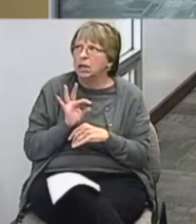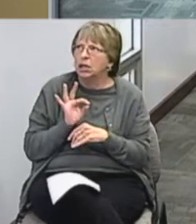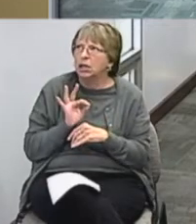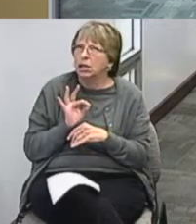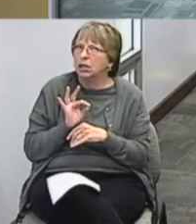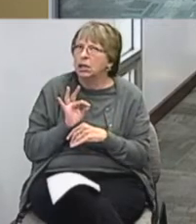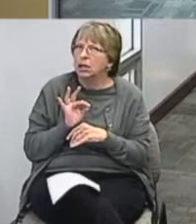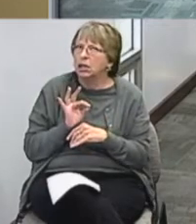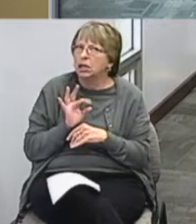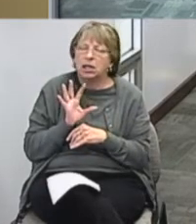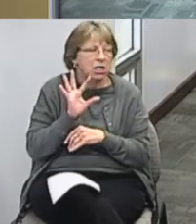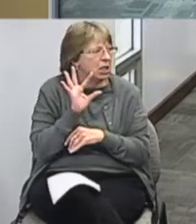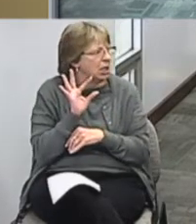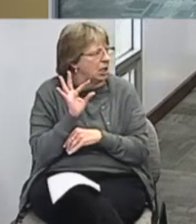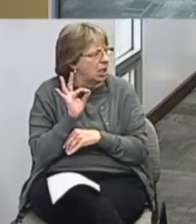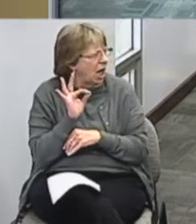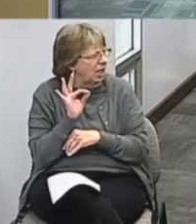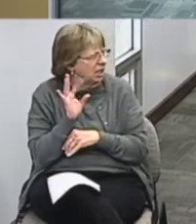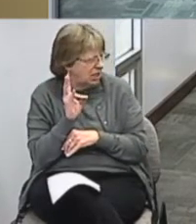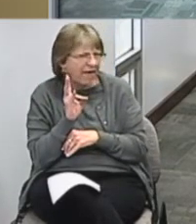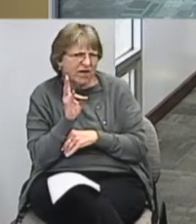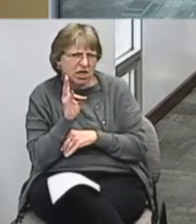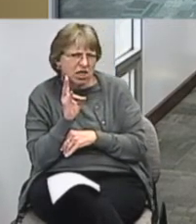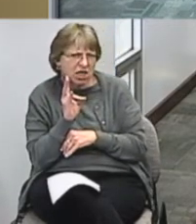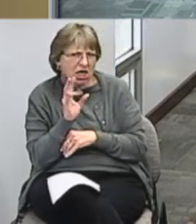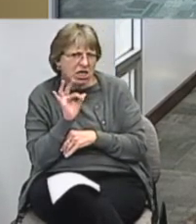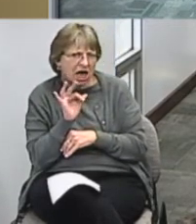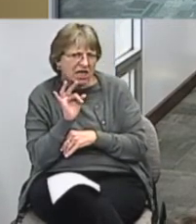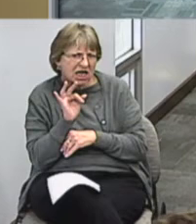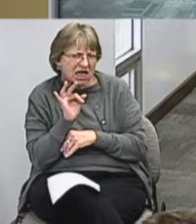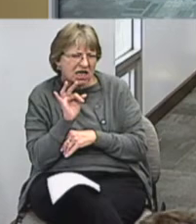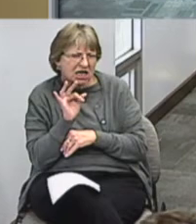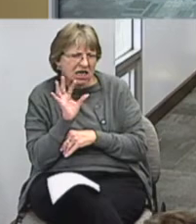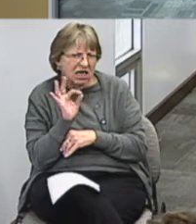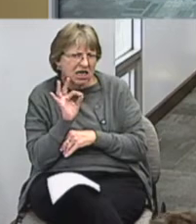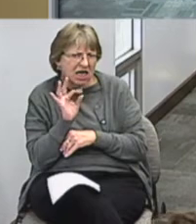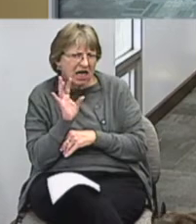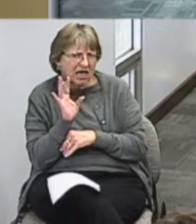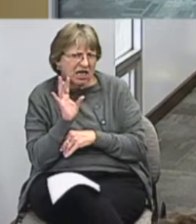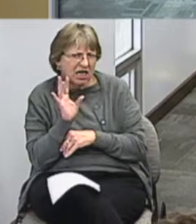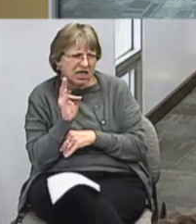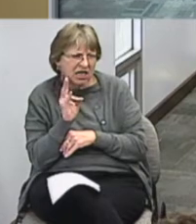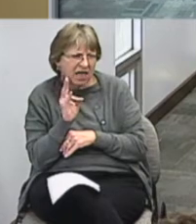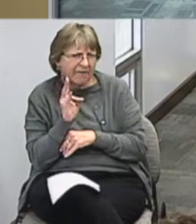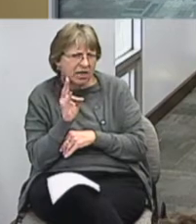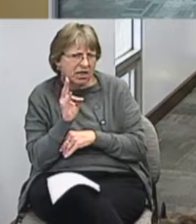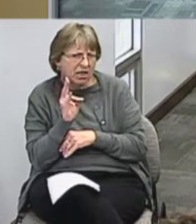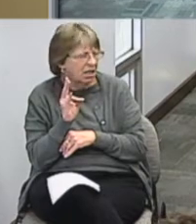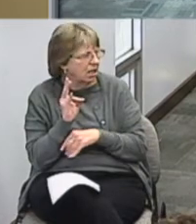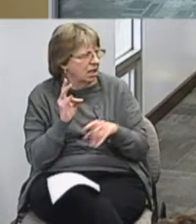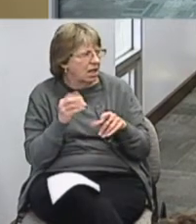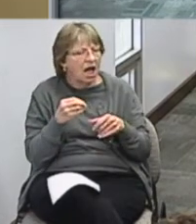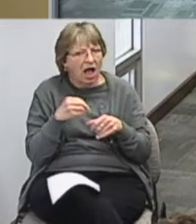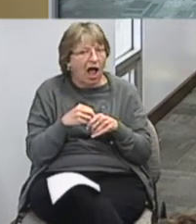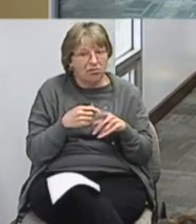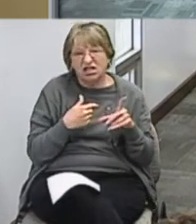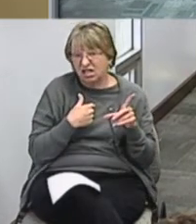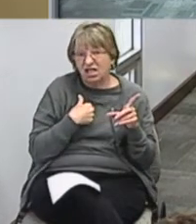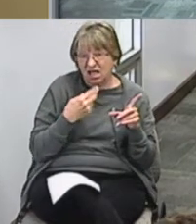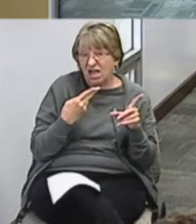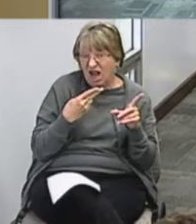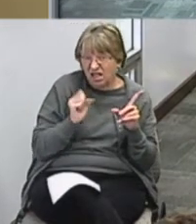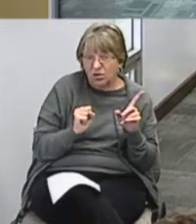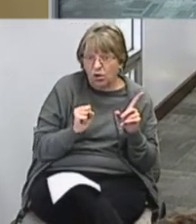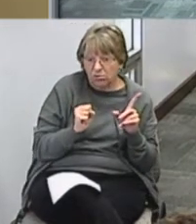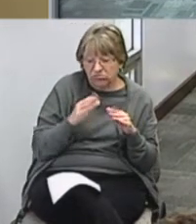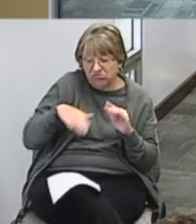97? 97. 97. Thanks. Okay. Was it late 90s? Was it that? Okay. I was in high school, late 90s.